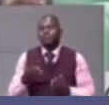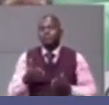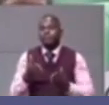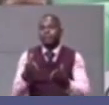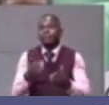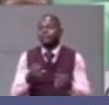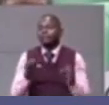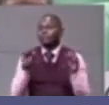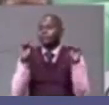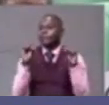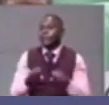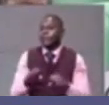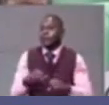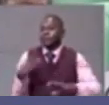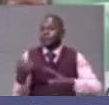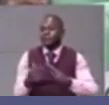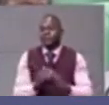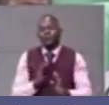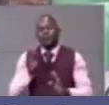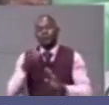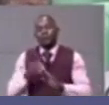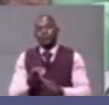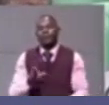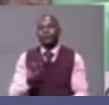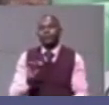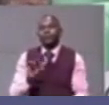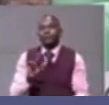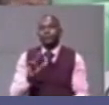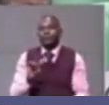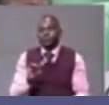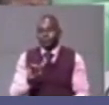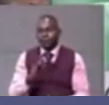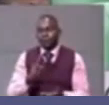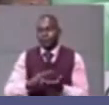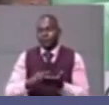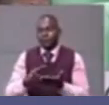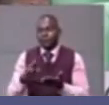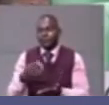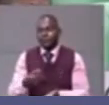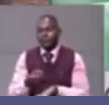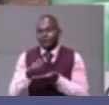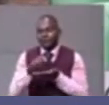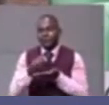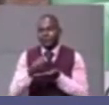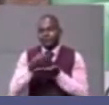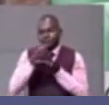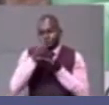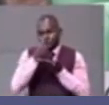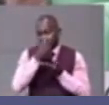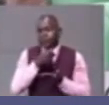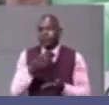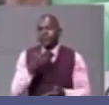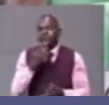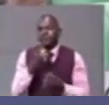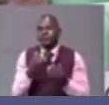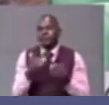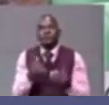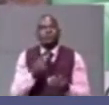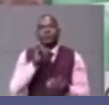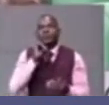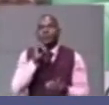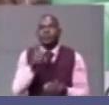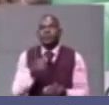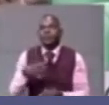We have approached UNLA in Masaka to ask them for assistance. They have said they don't